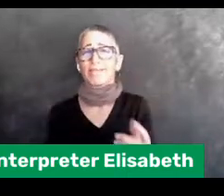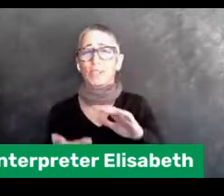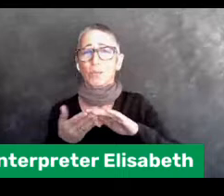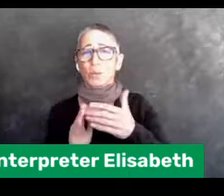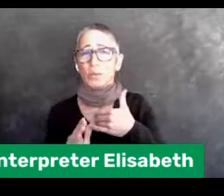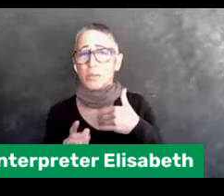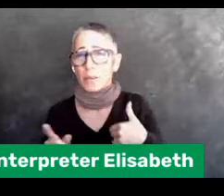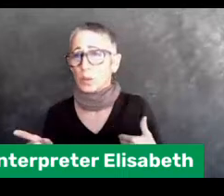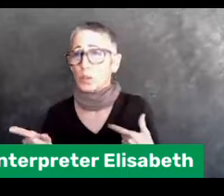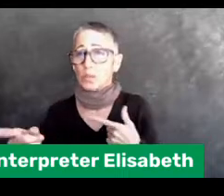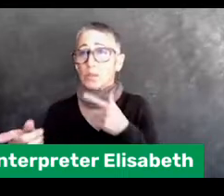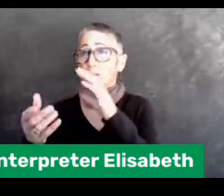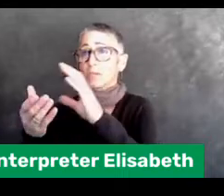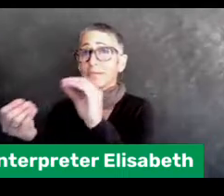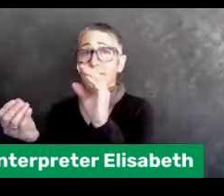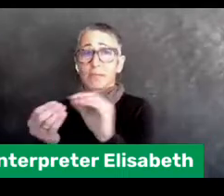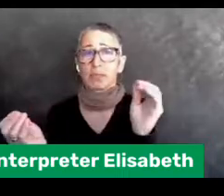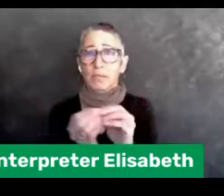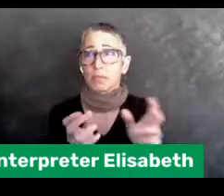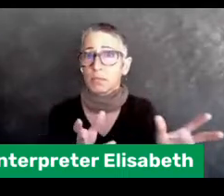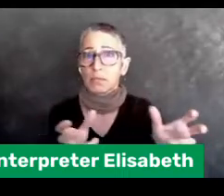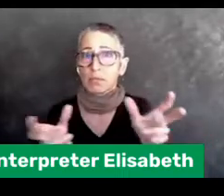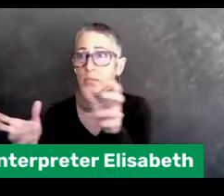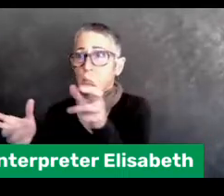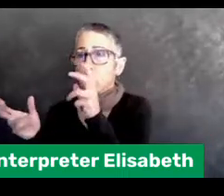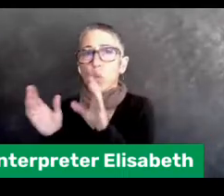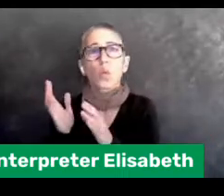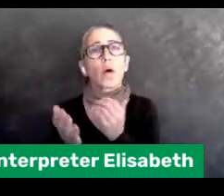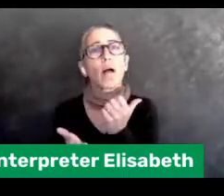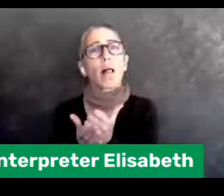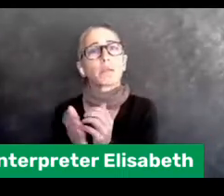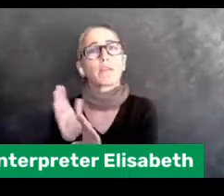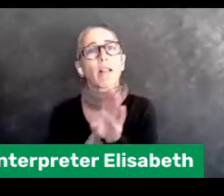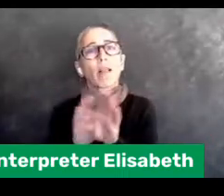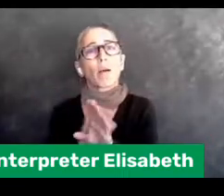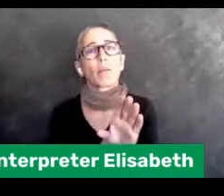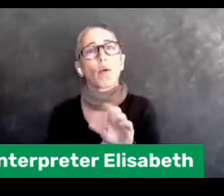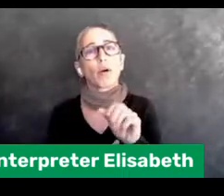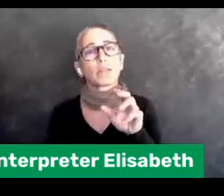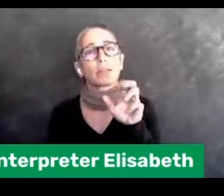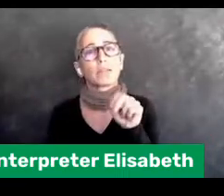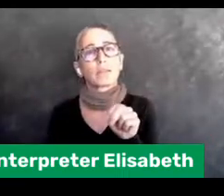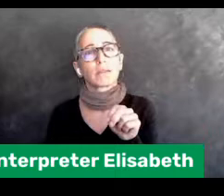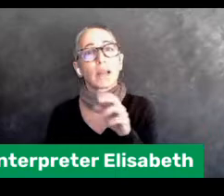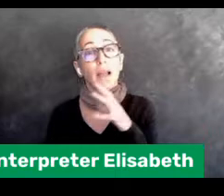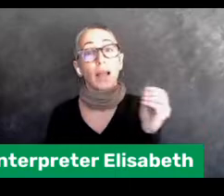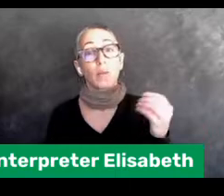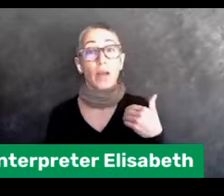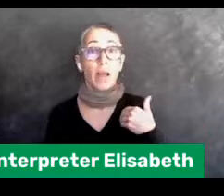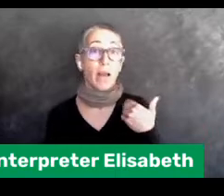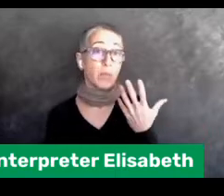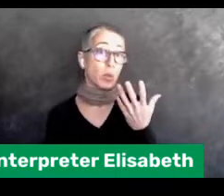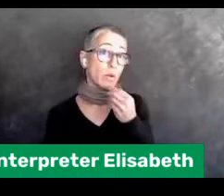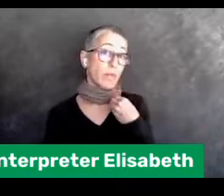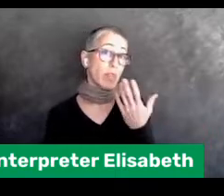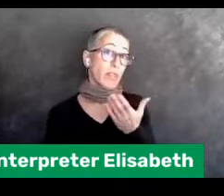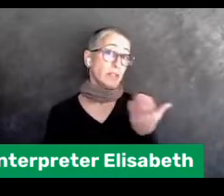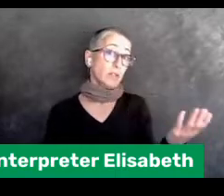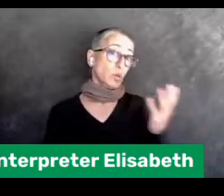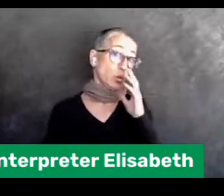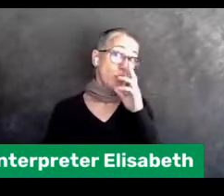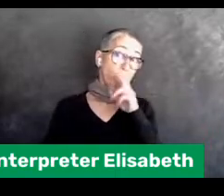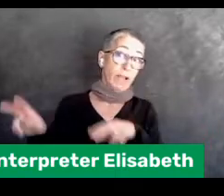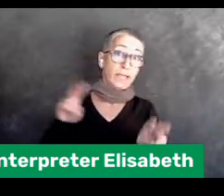develop Austin piece by piece. Not to mention, we have some of the finest attractions in the city of Chicago. We have the